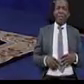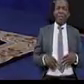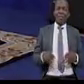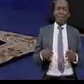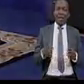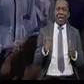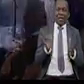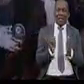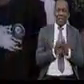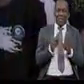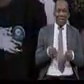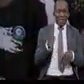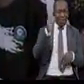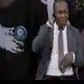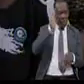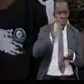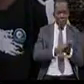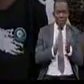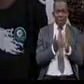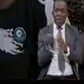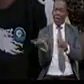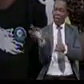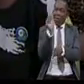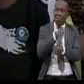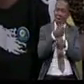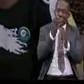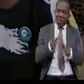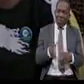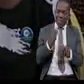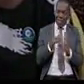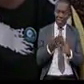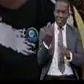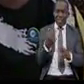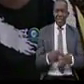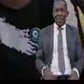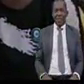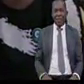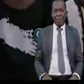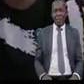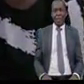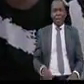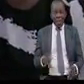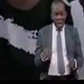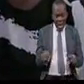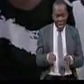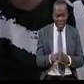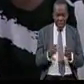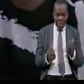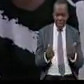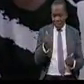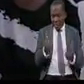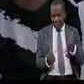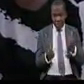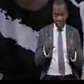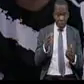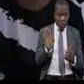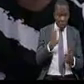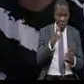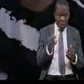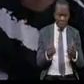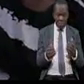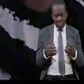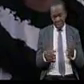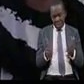in Jesus' name. When you are driving a vehicle, make sure that all the parts are